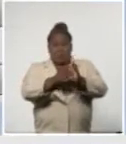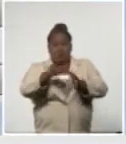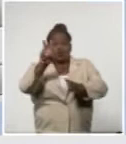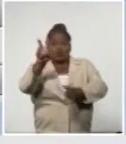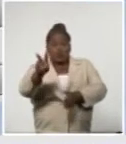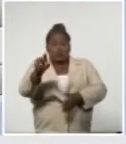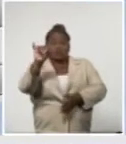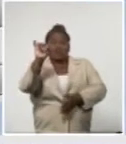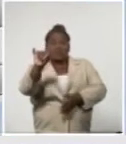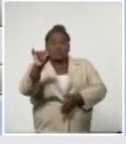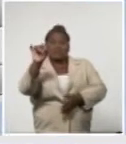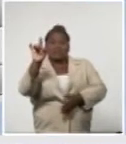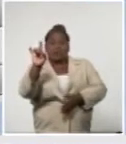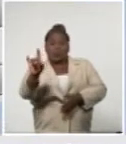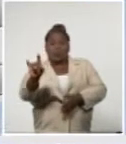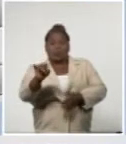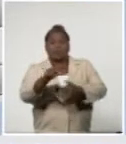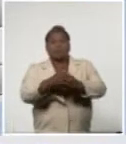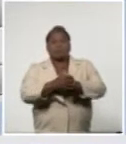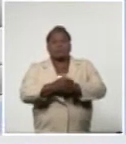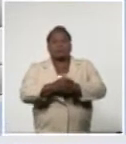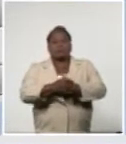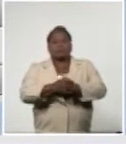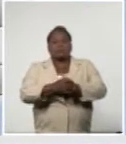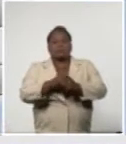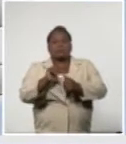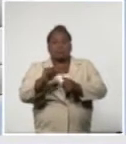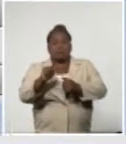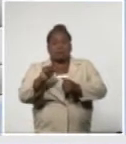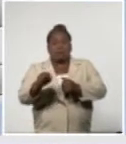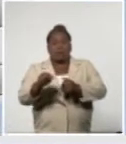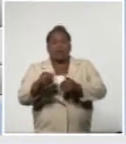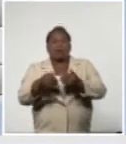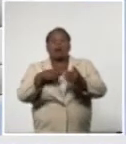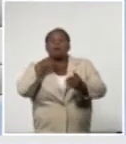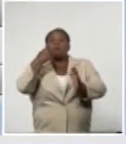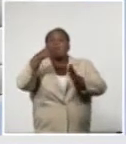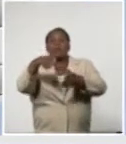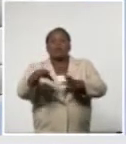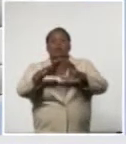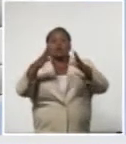5,588 deaths, the world already accumulates